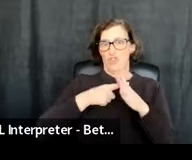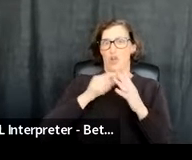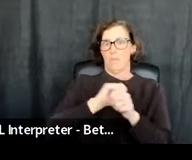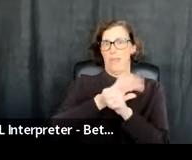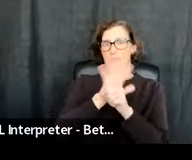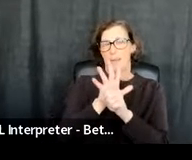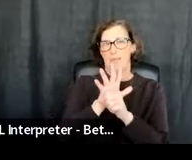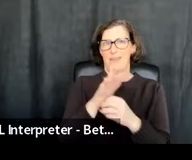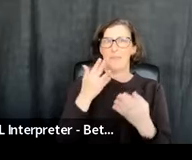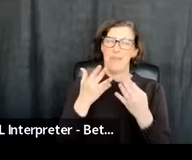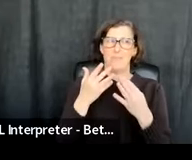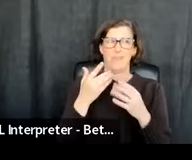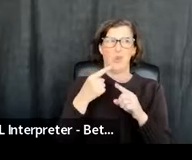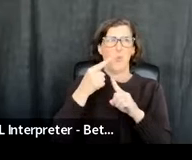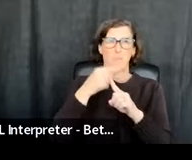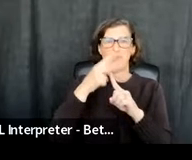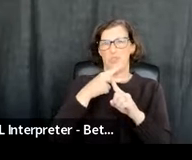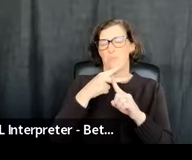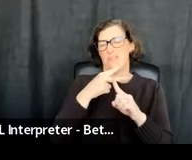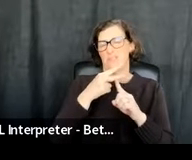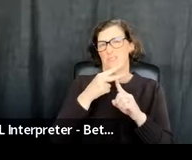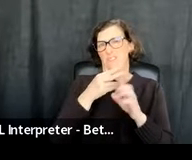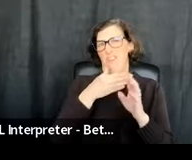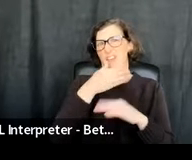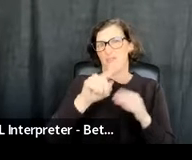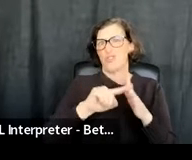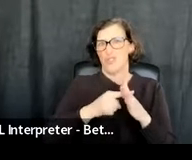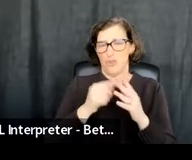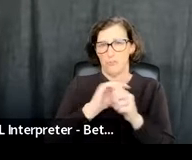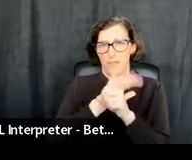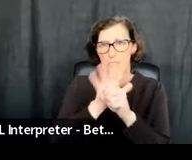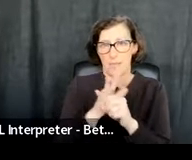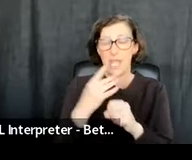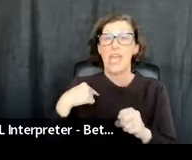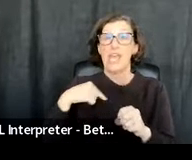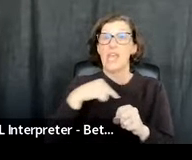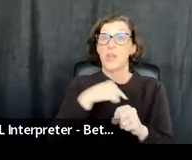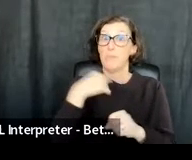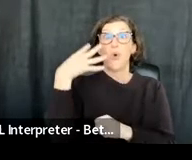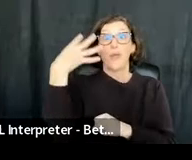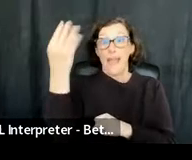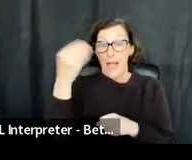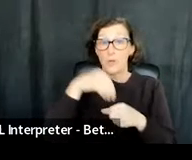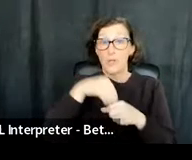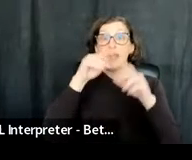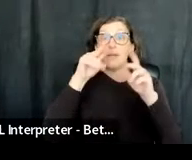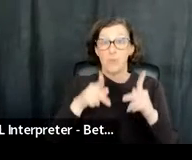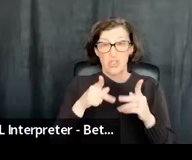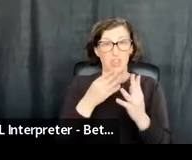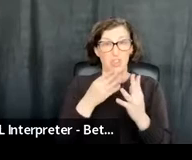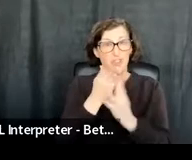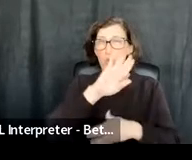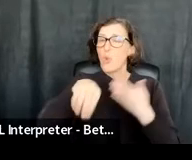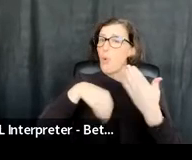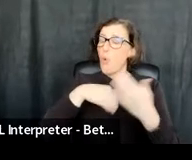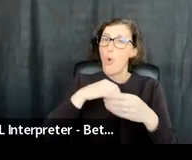couple months in. And just to say, we've been going out in person throughout this entire